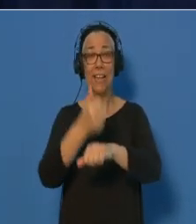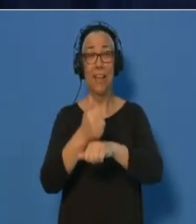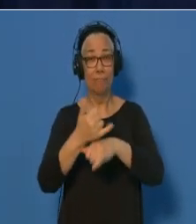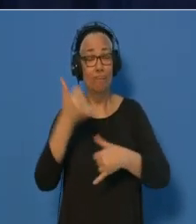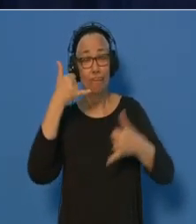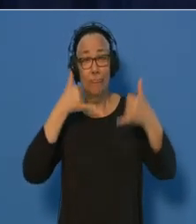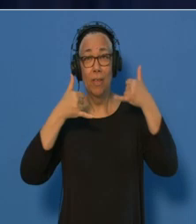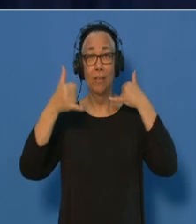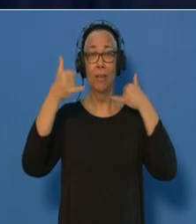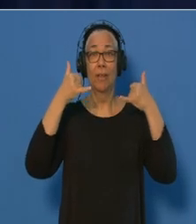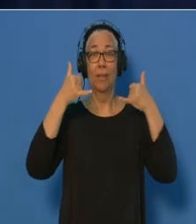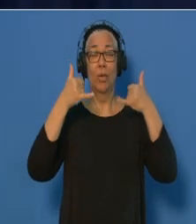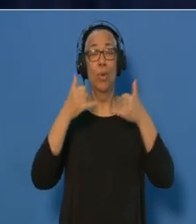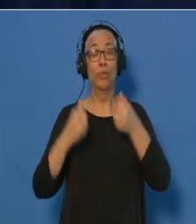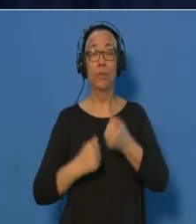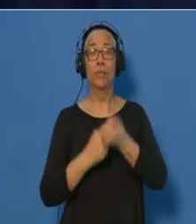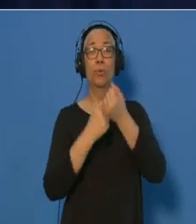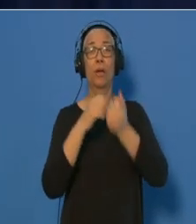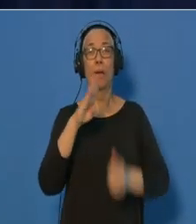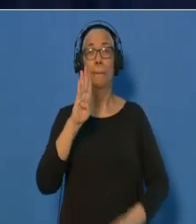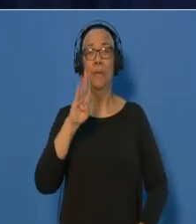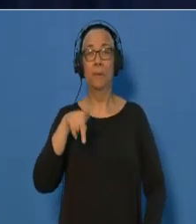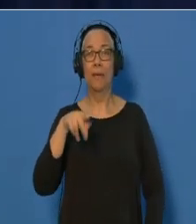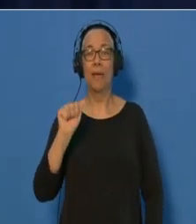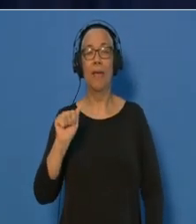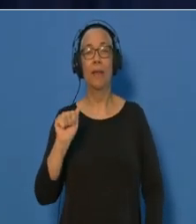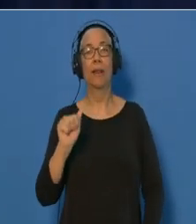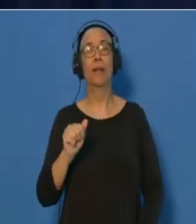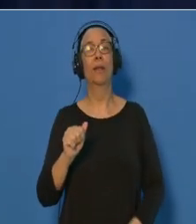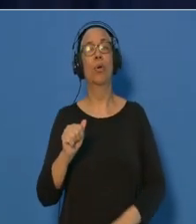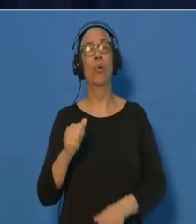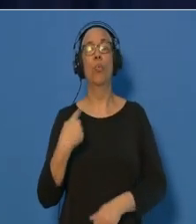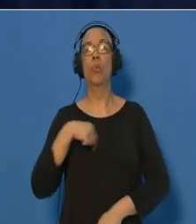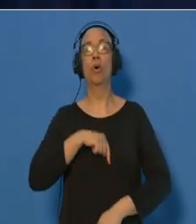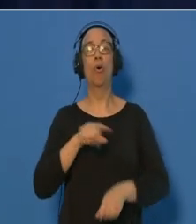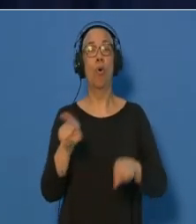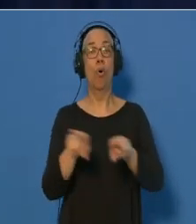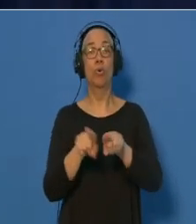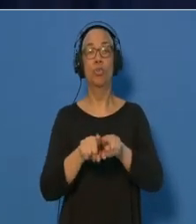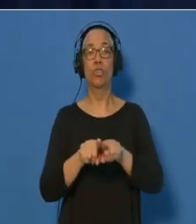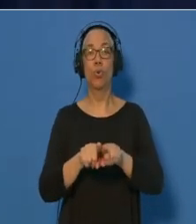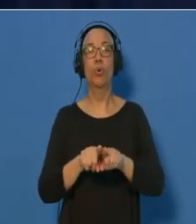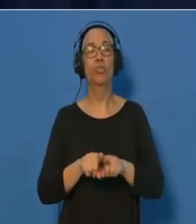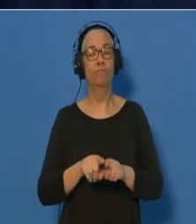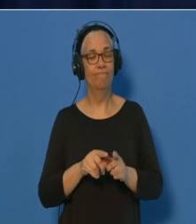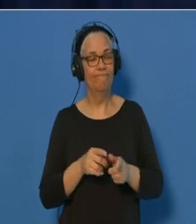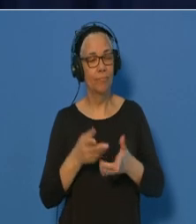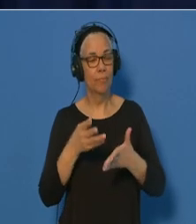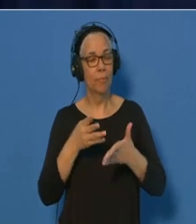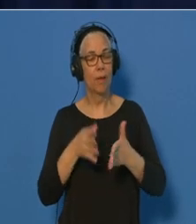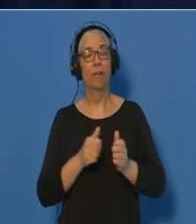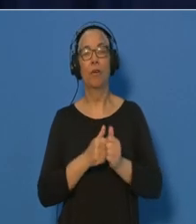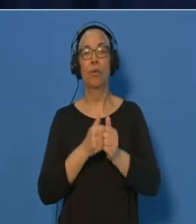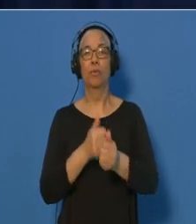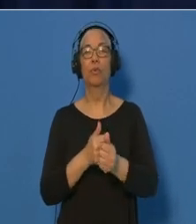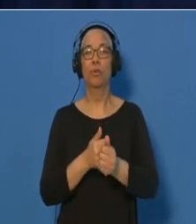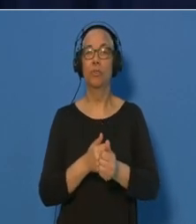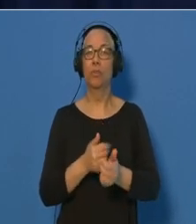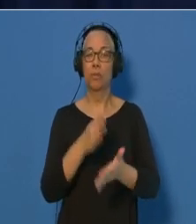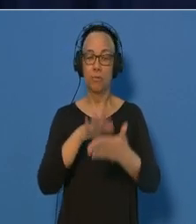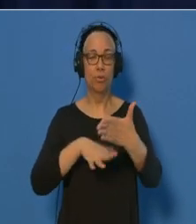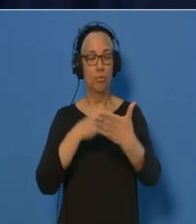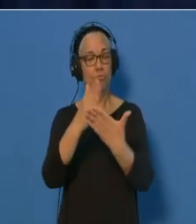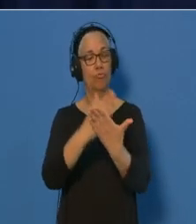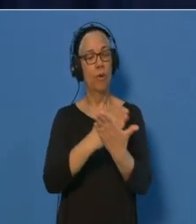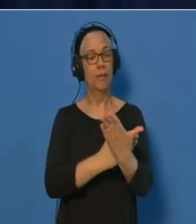support of the BPA, the Bermuda Psychology Association, we will also be managing the roster of mental health practitioners who will